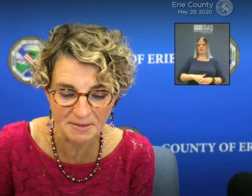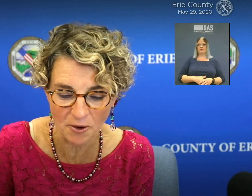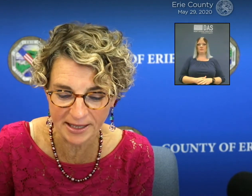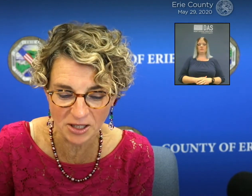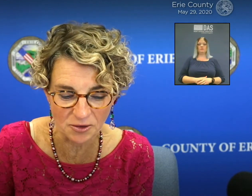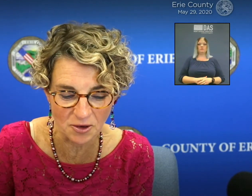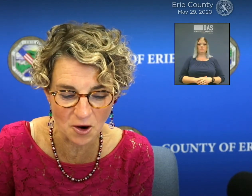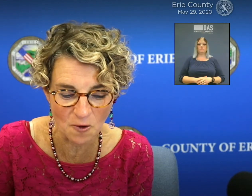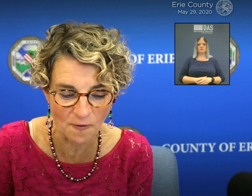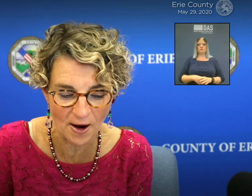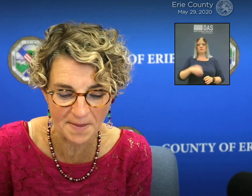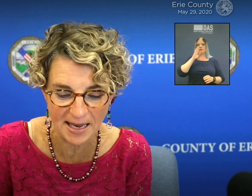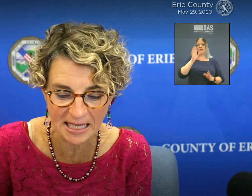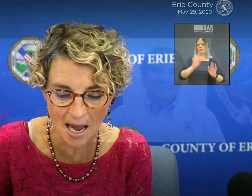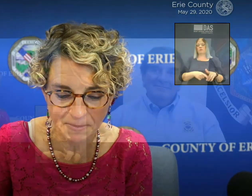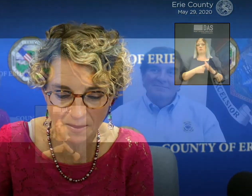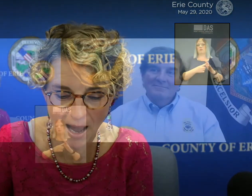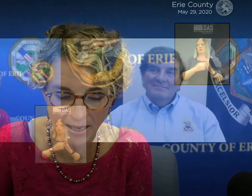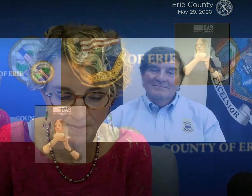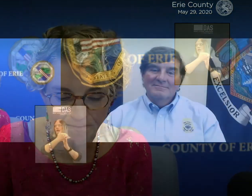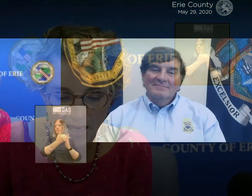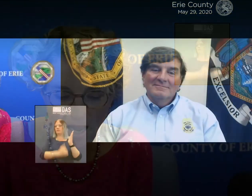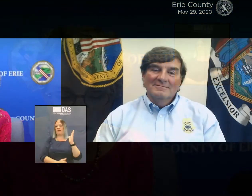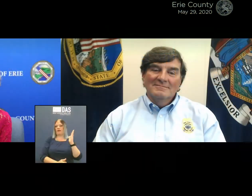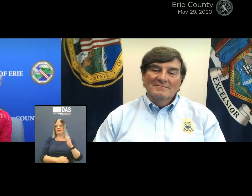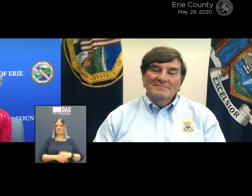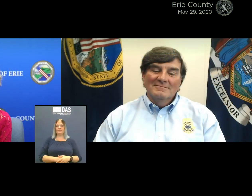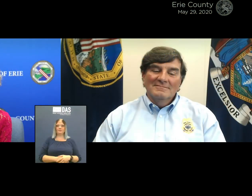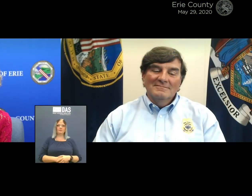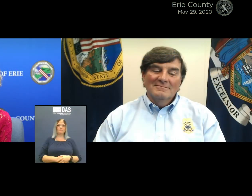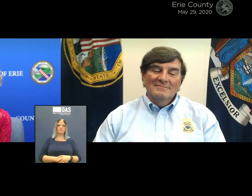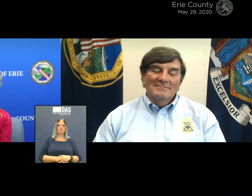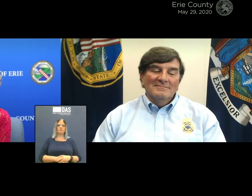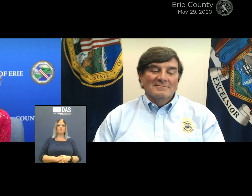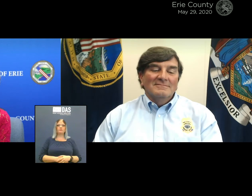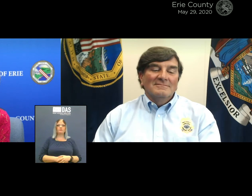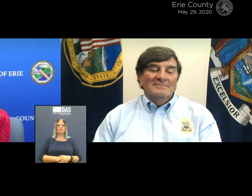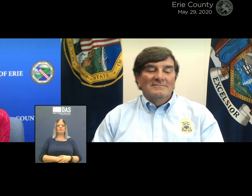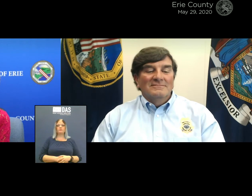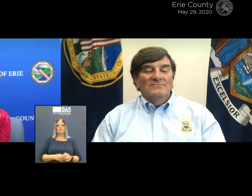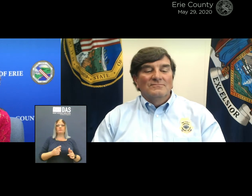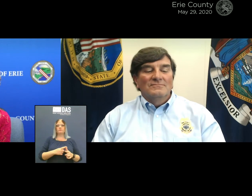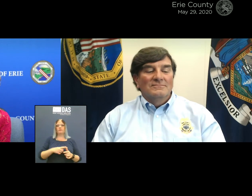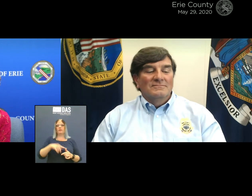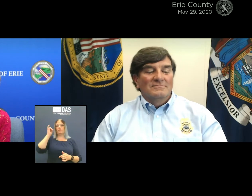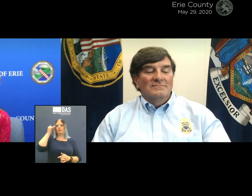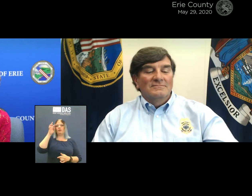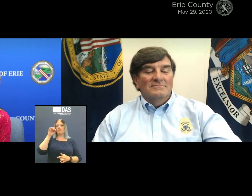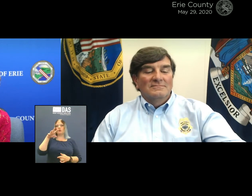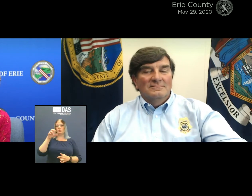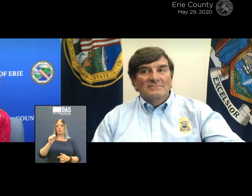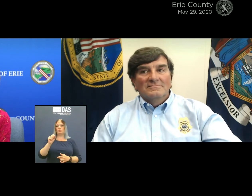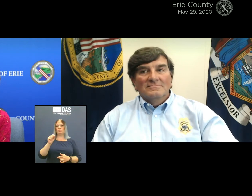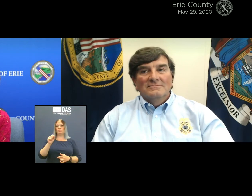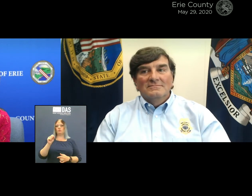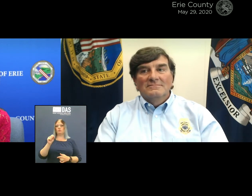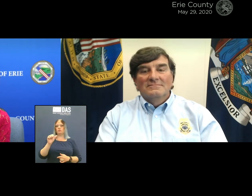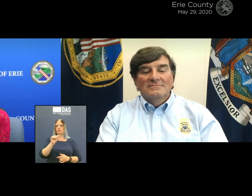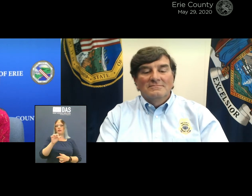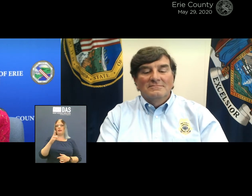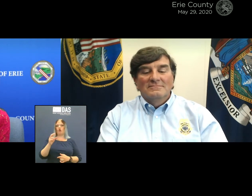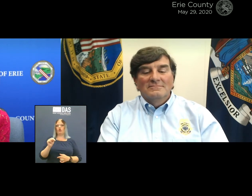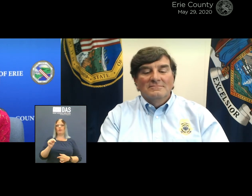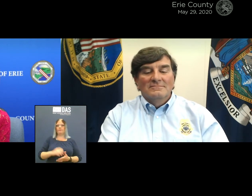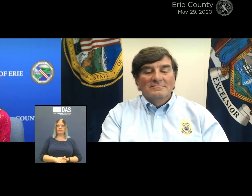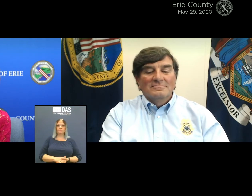So I'm going to go from top to bottom. First, I'm going to start out with the Buffalo News, Aaron